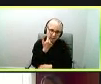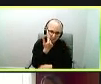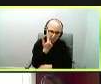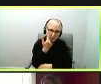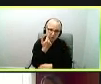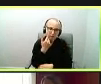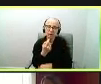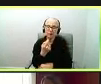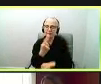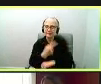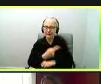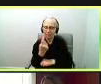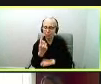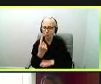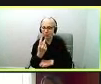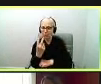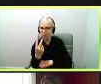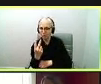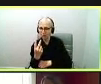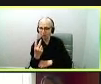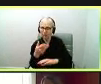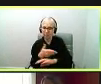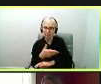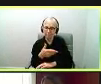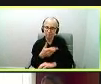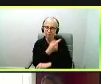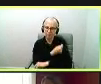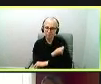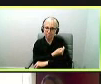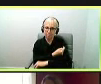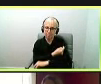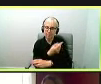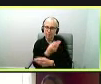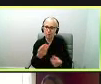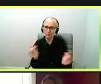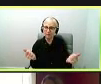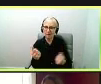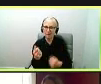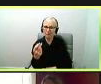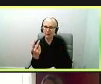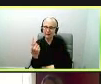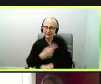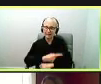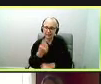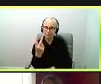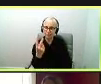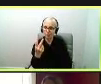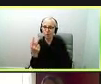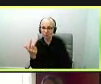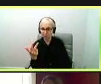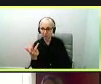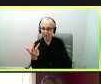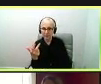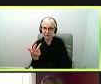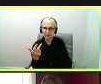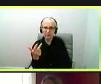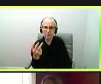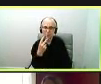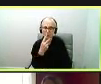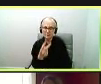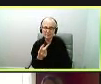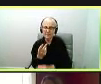days one or two after vaccination, but resolved by day two or three. So we see the